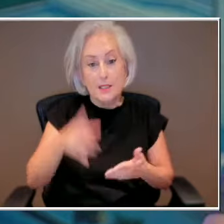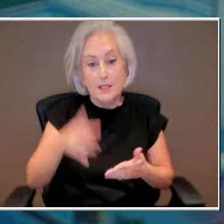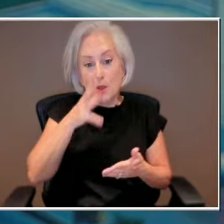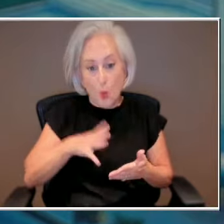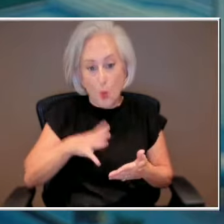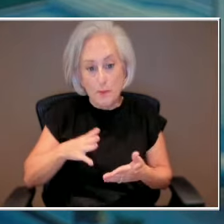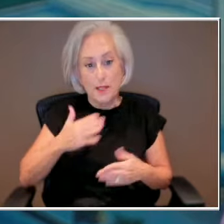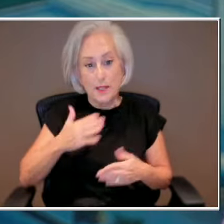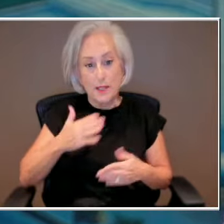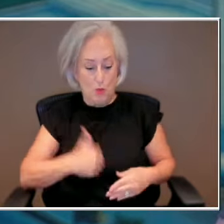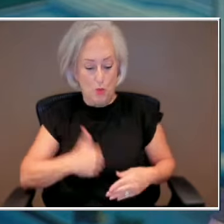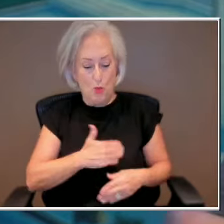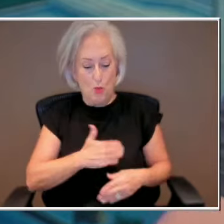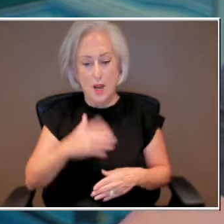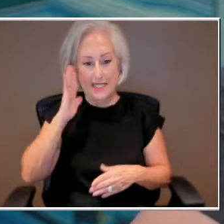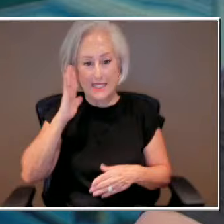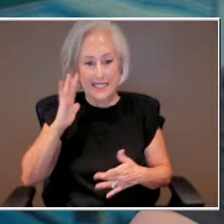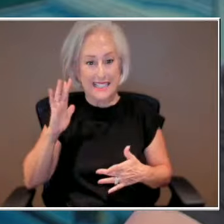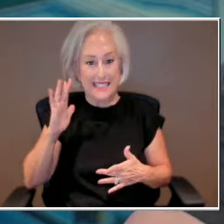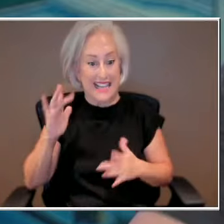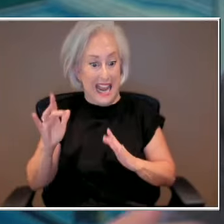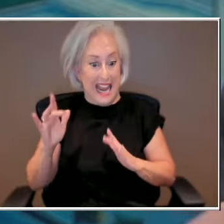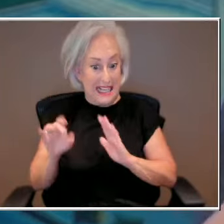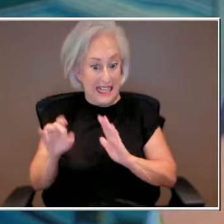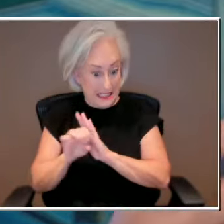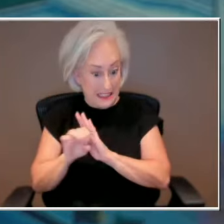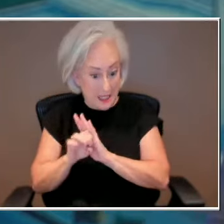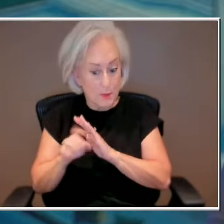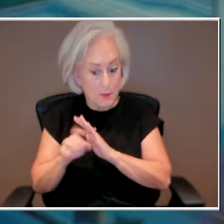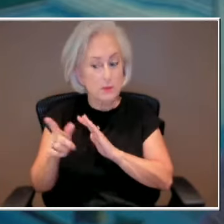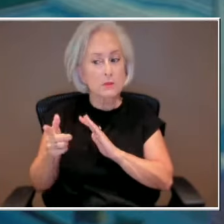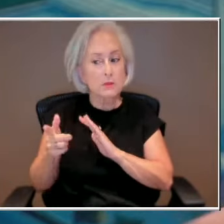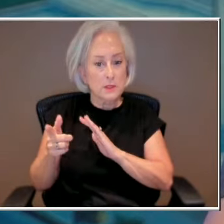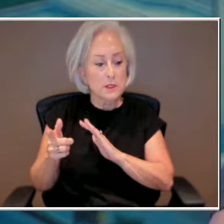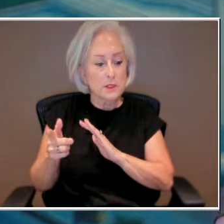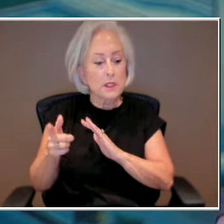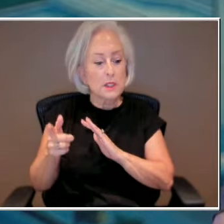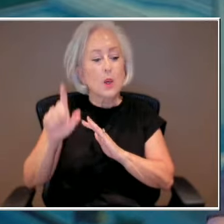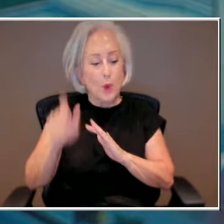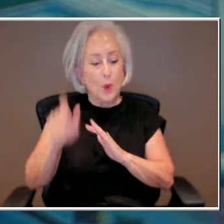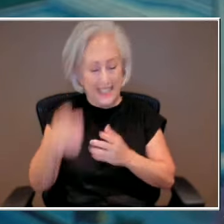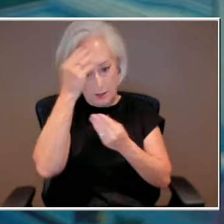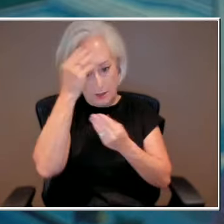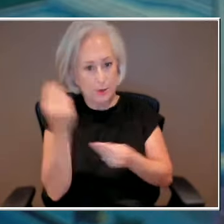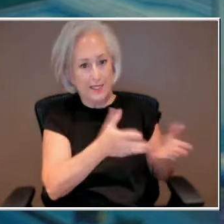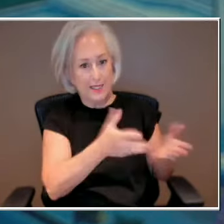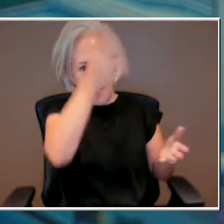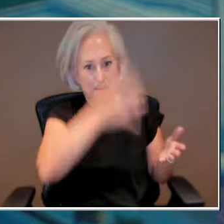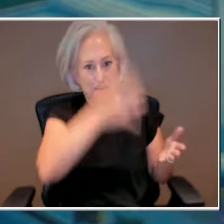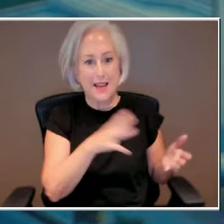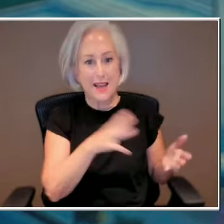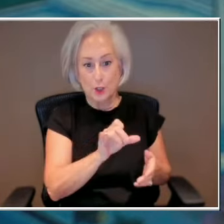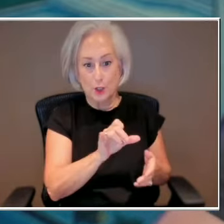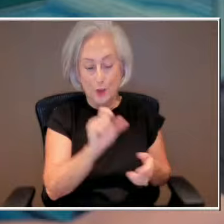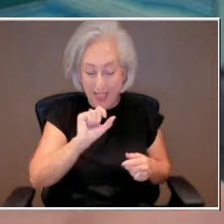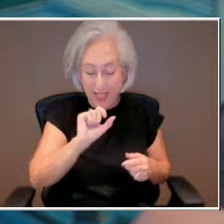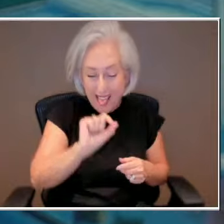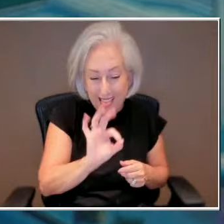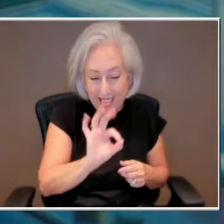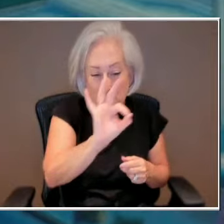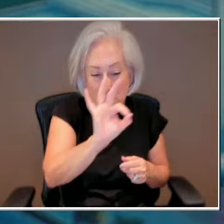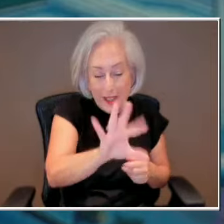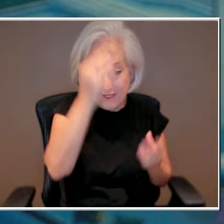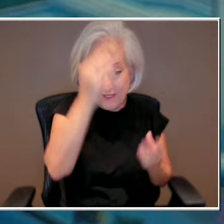everything, all we need is just being like, and men too, because that would just that little bit would help another somebody,